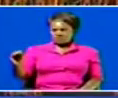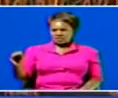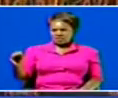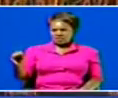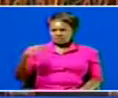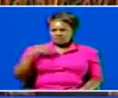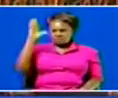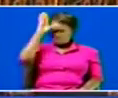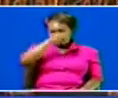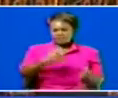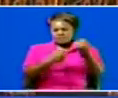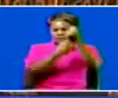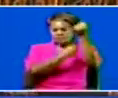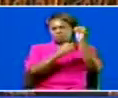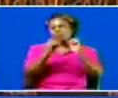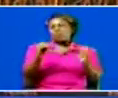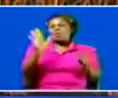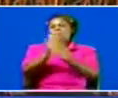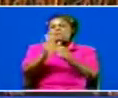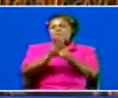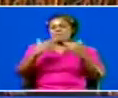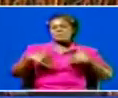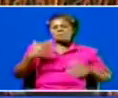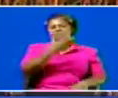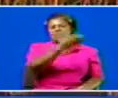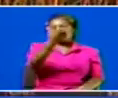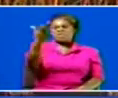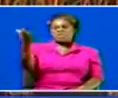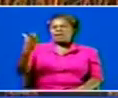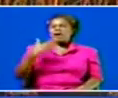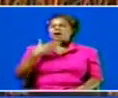sponsor, I can't lack support, because I know there are so many people out there who are treasuring these particular